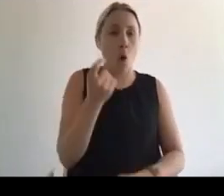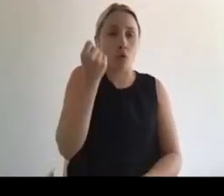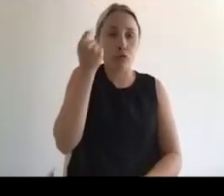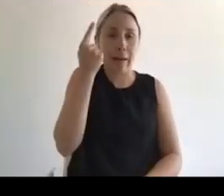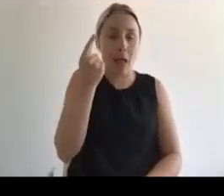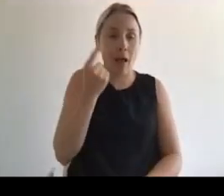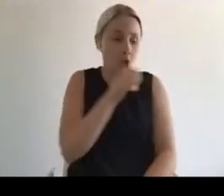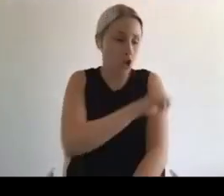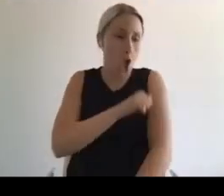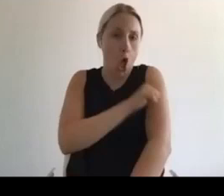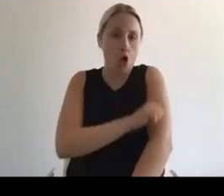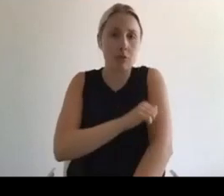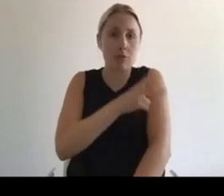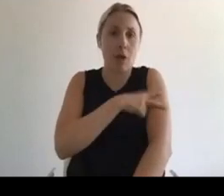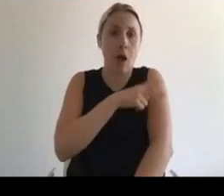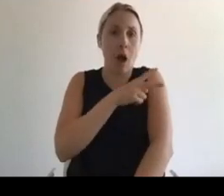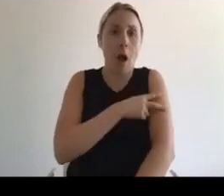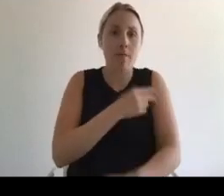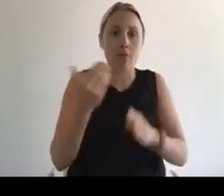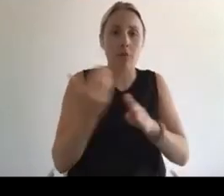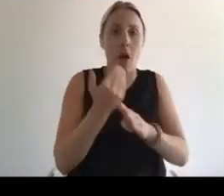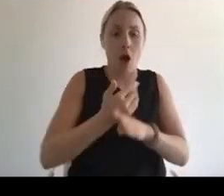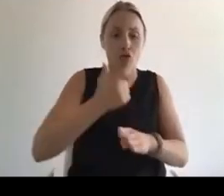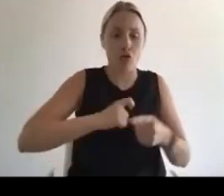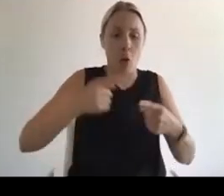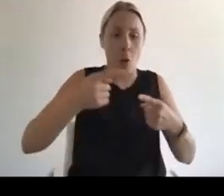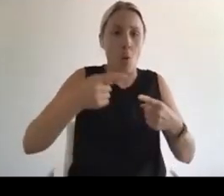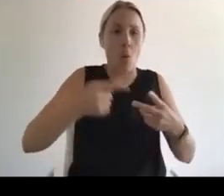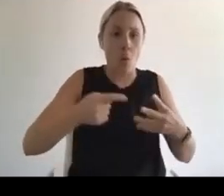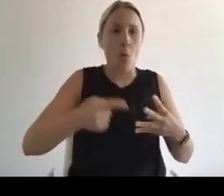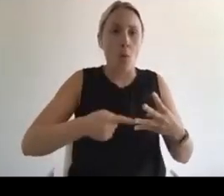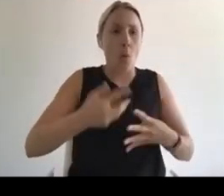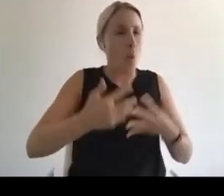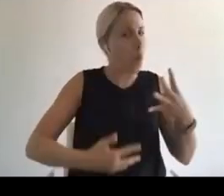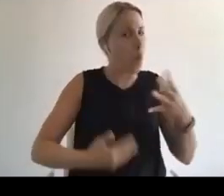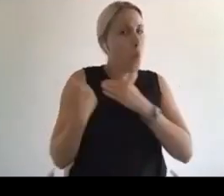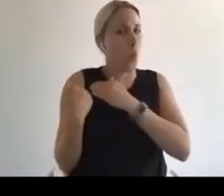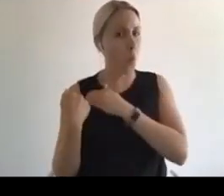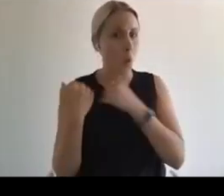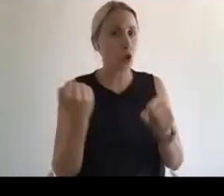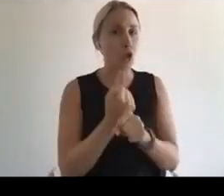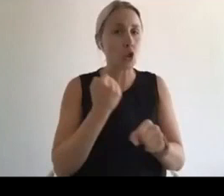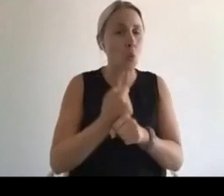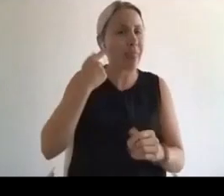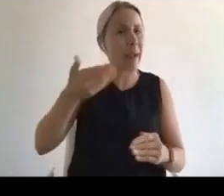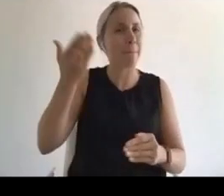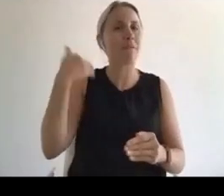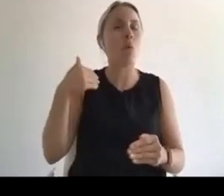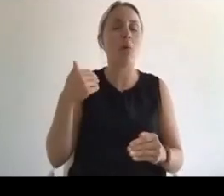that's perhaps not been as visible as before until now.